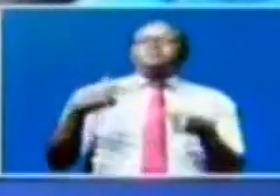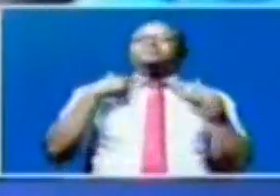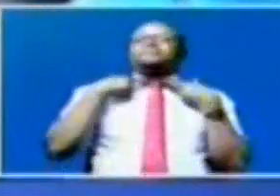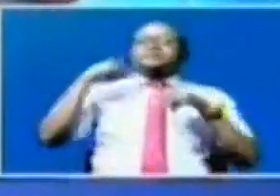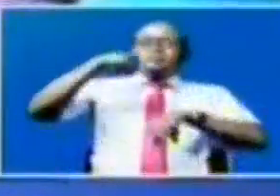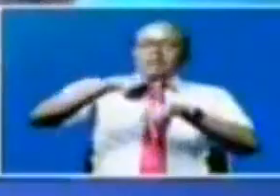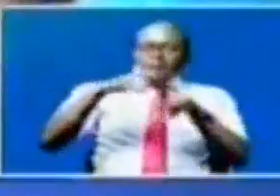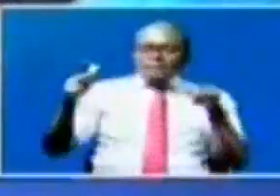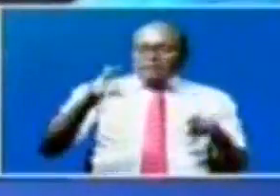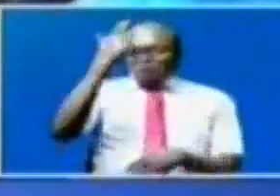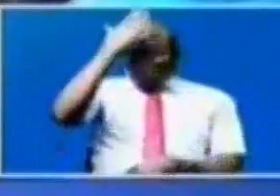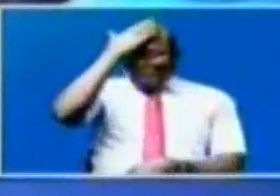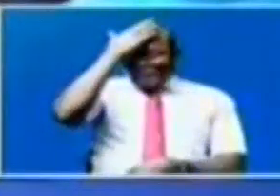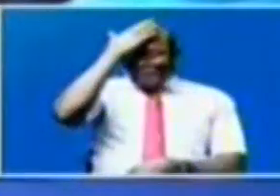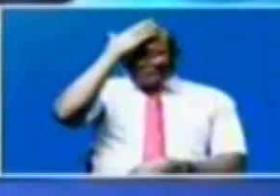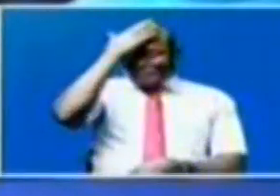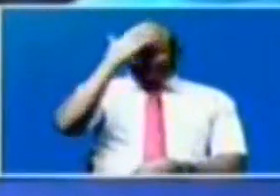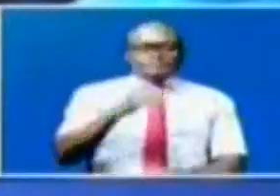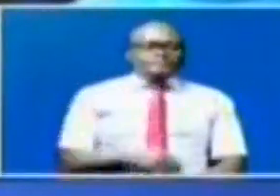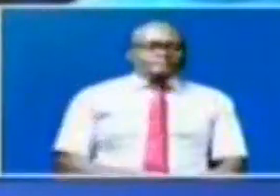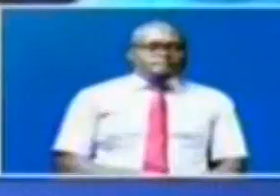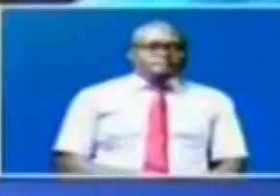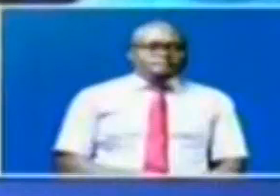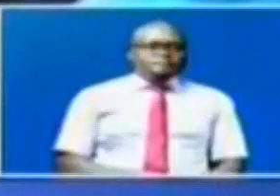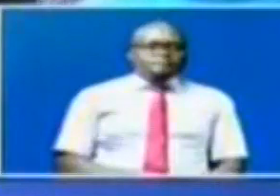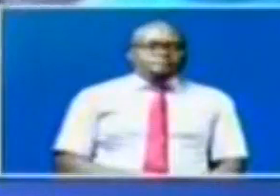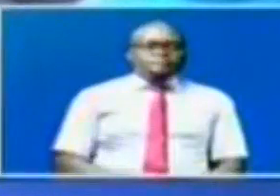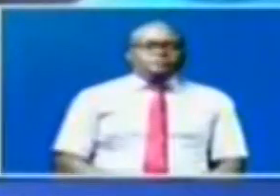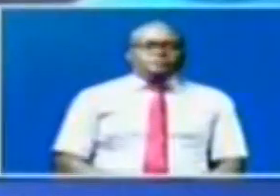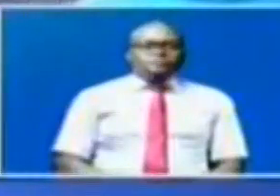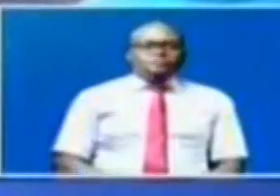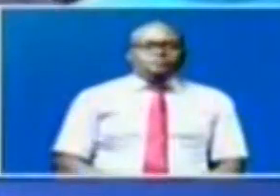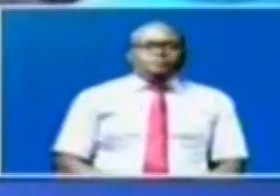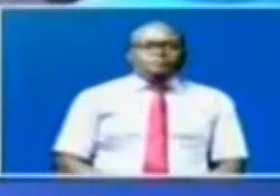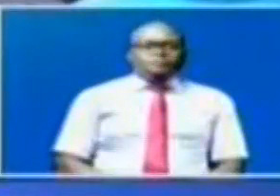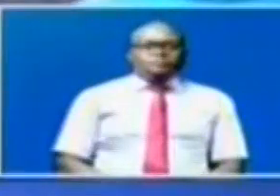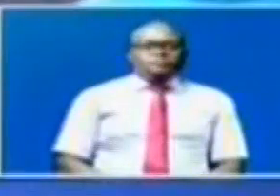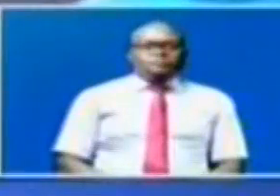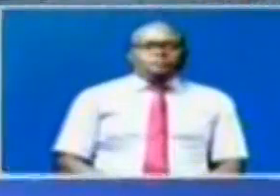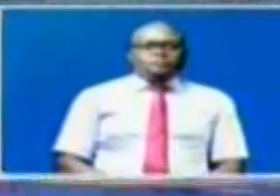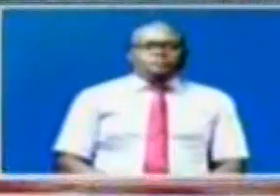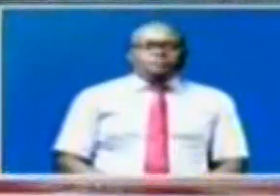when the crackdown begins on Monday? Timothy Otieno, KTN News.